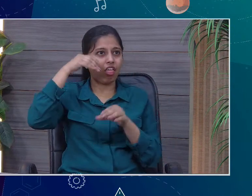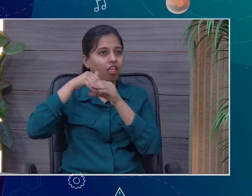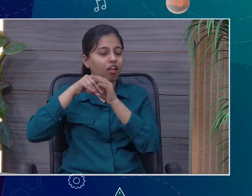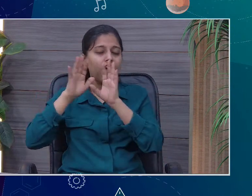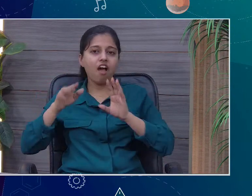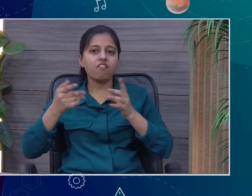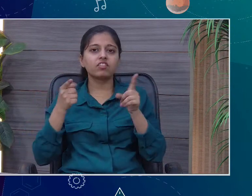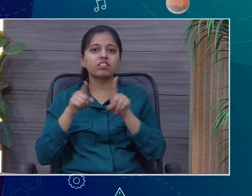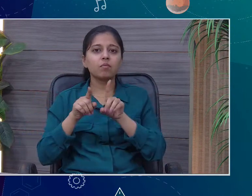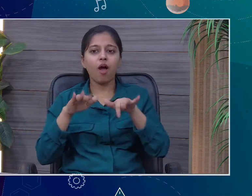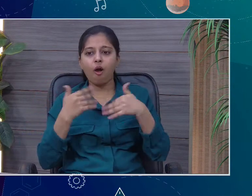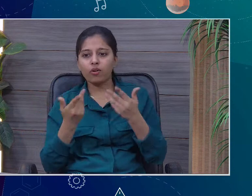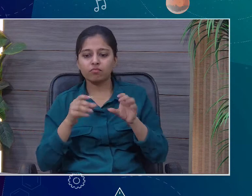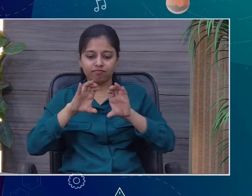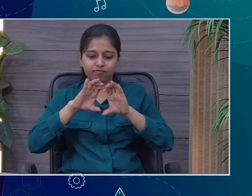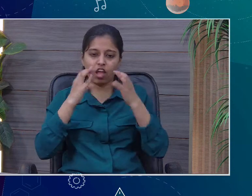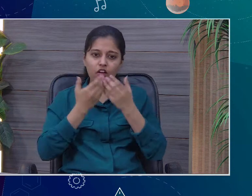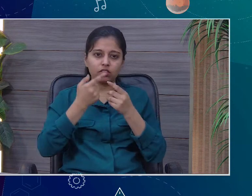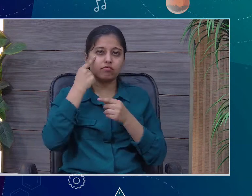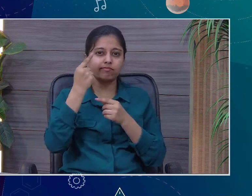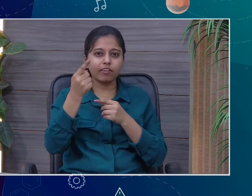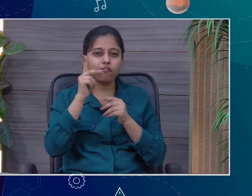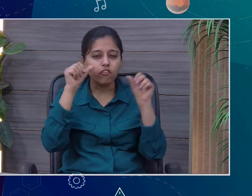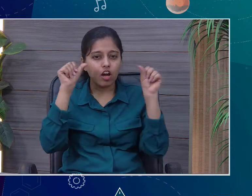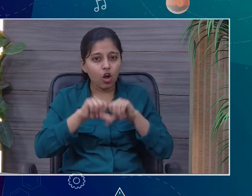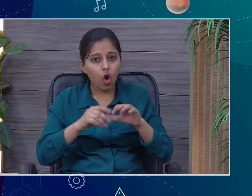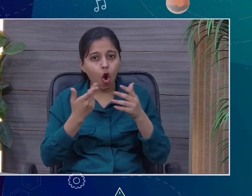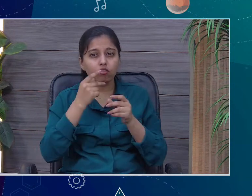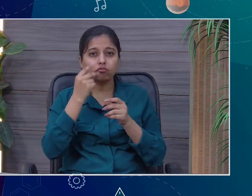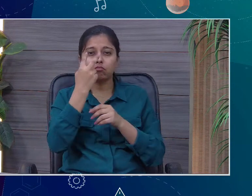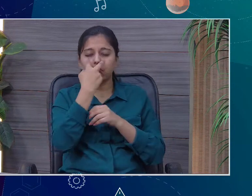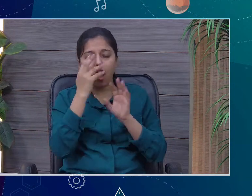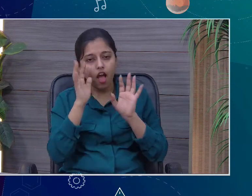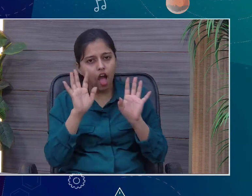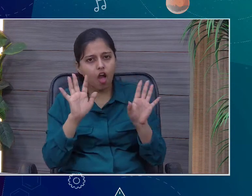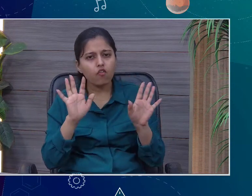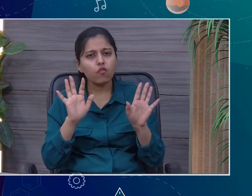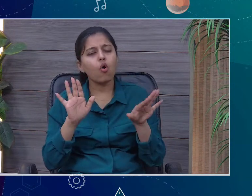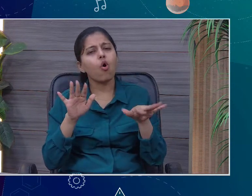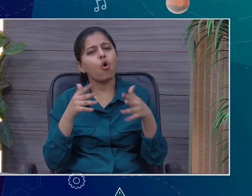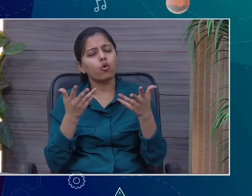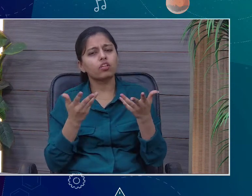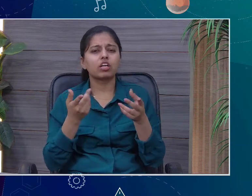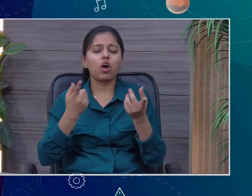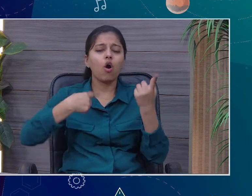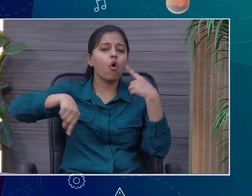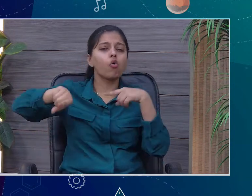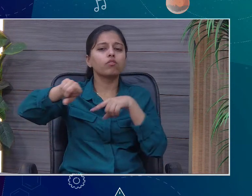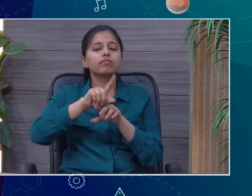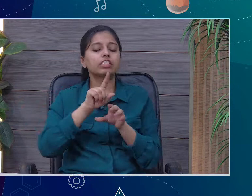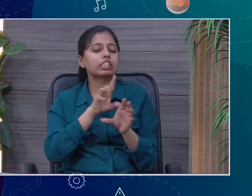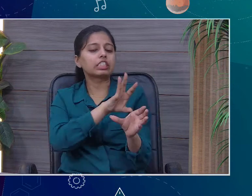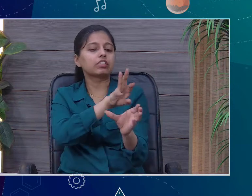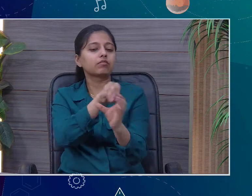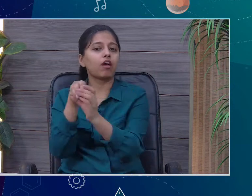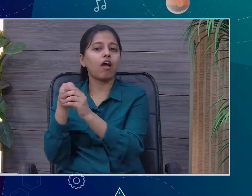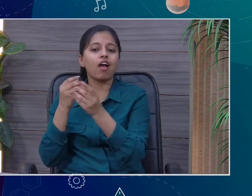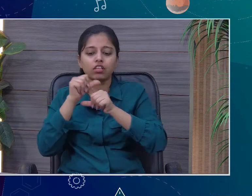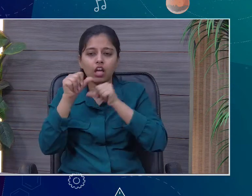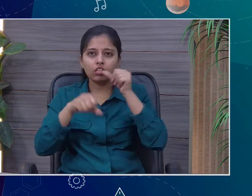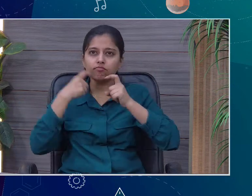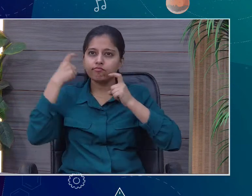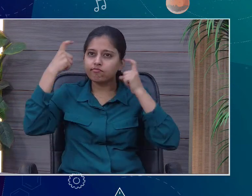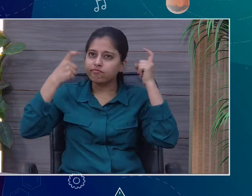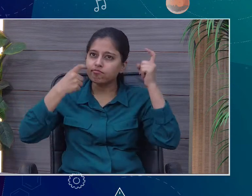class, whether they have low vision or they are visually impaired. Means they all get into this process of